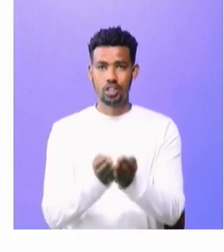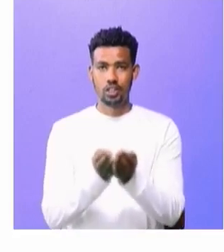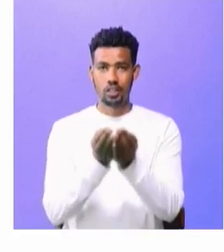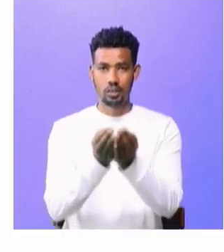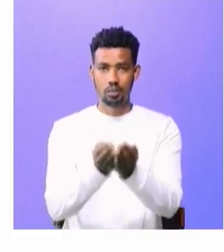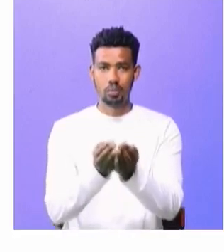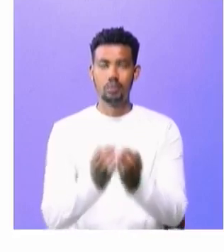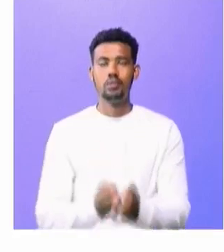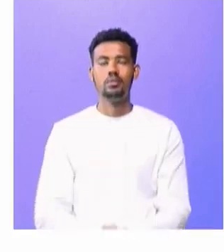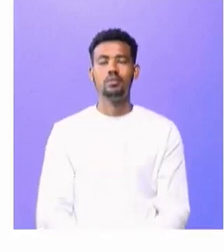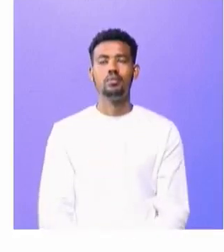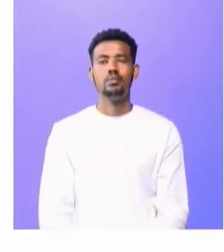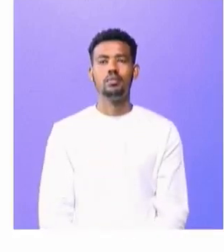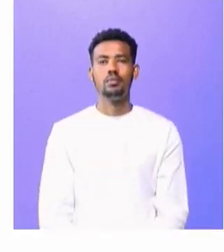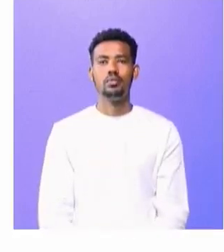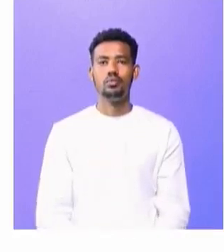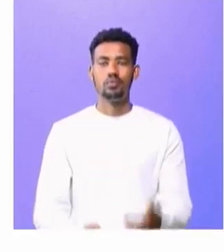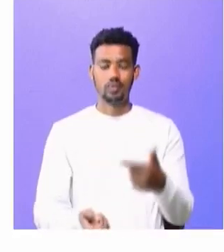Second,